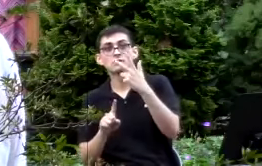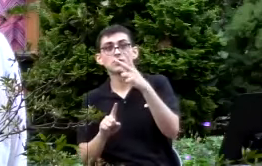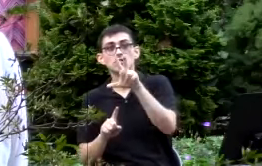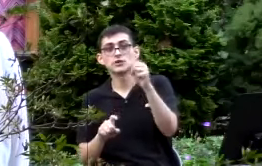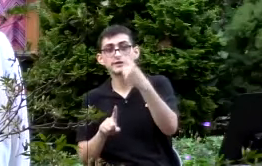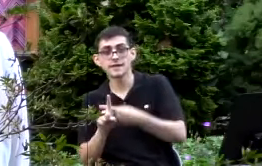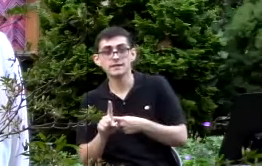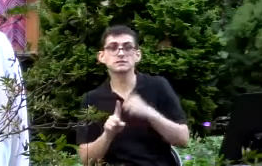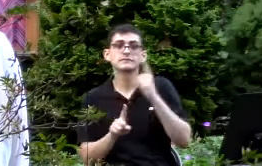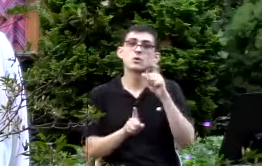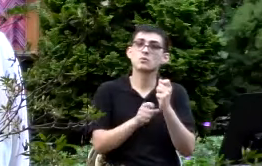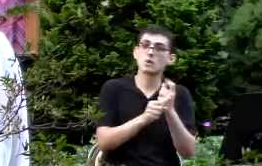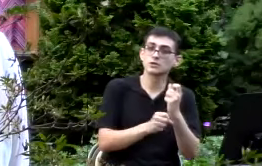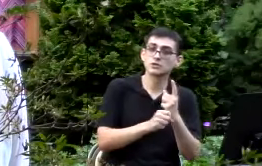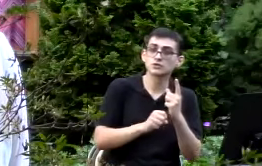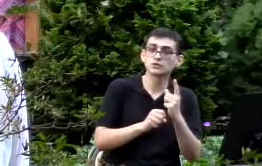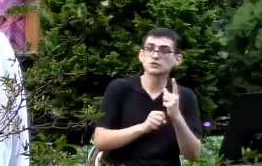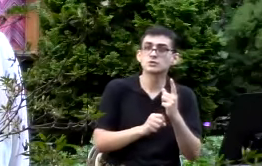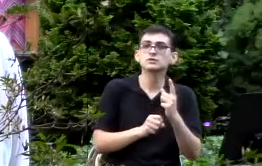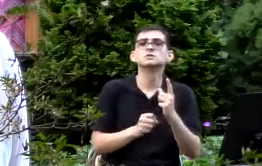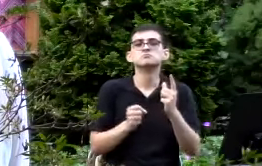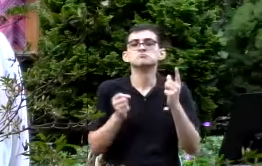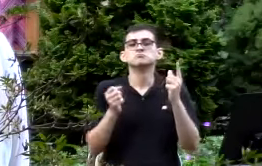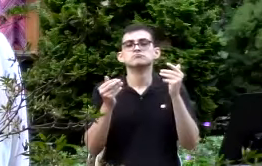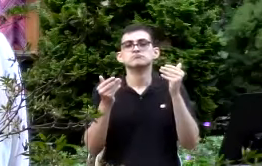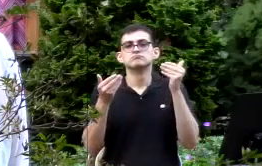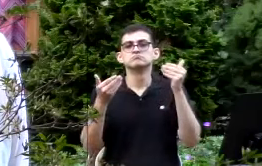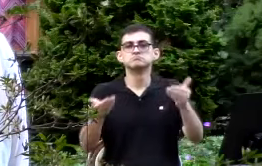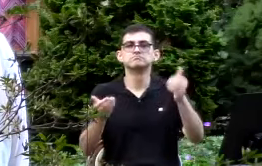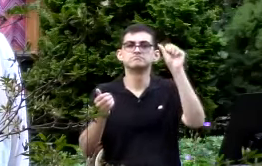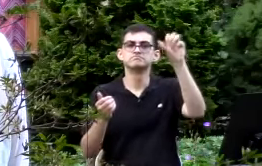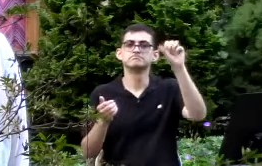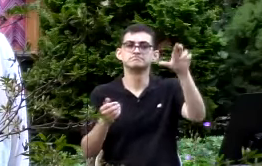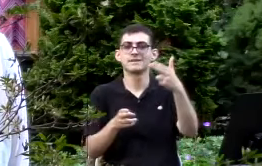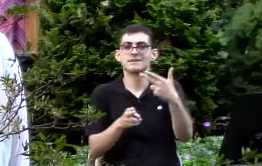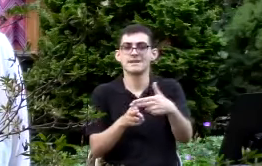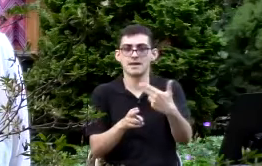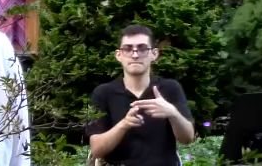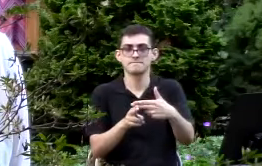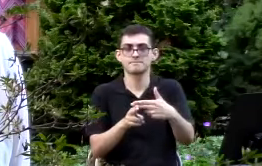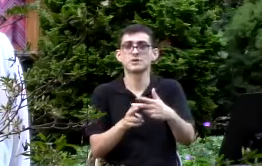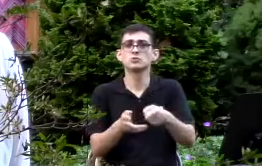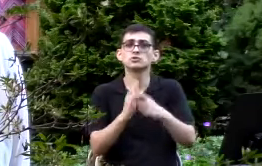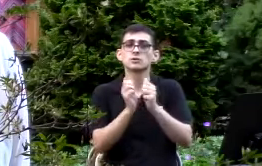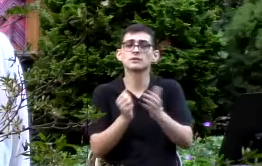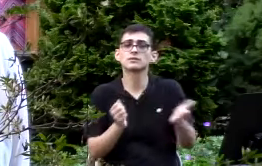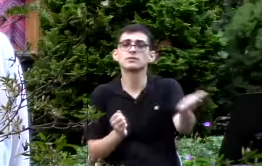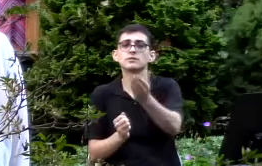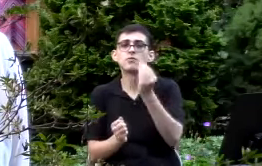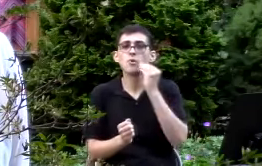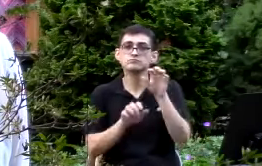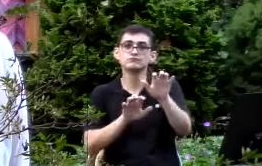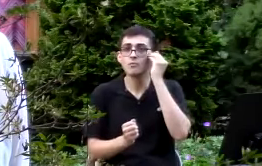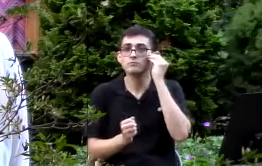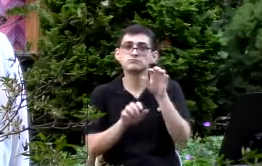with those at home for any who are remembering, and then here for those who are gathered. Any that are being remembered at